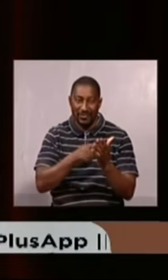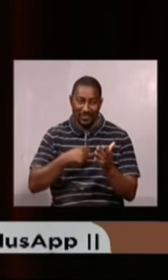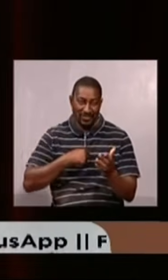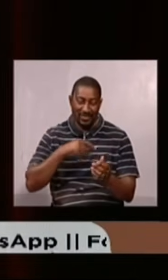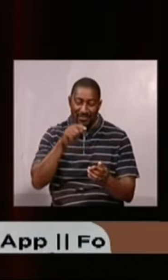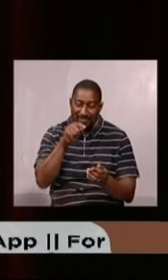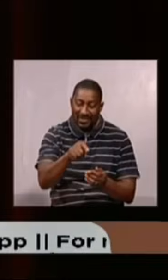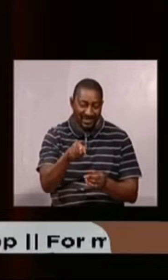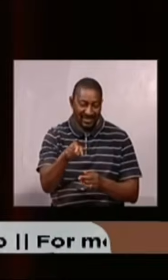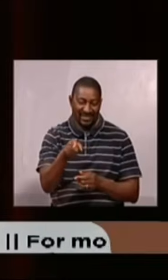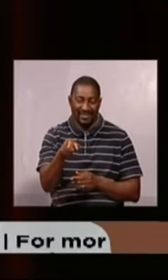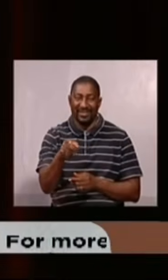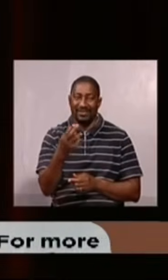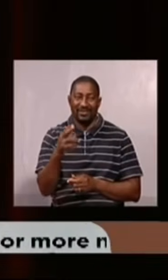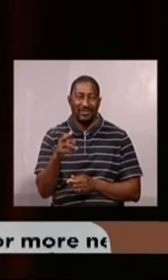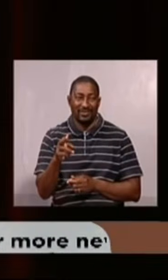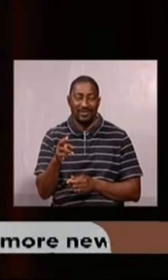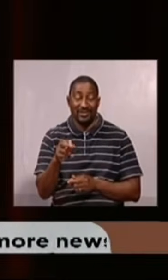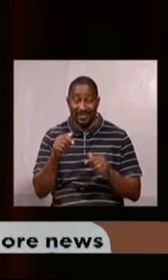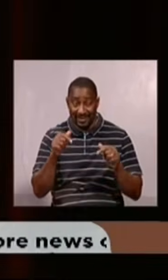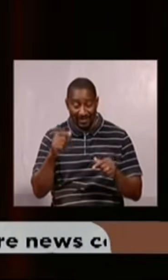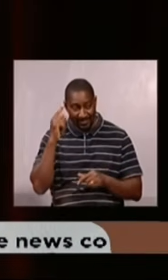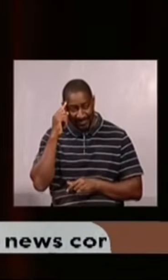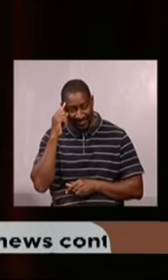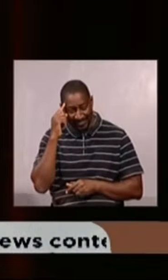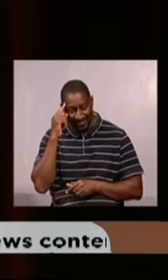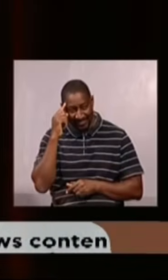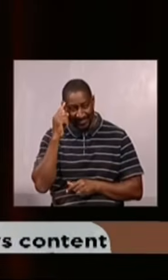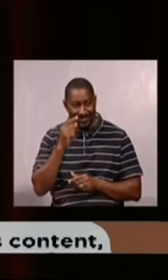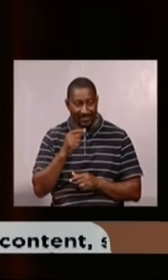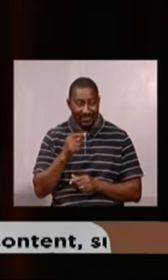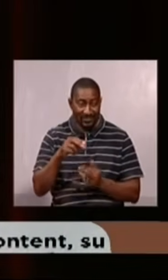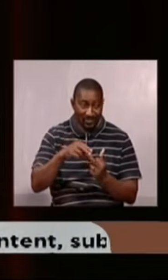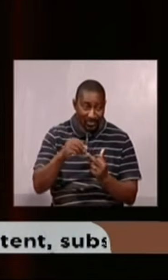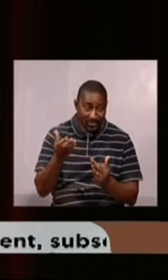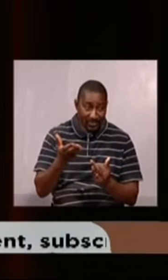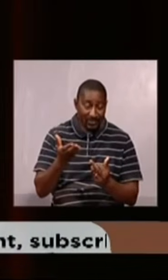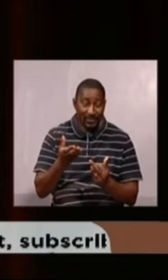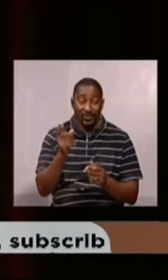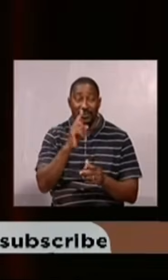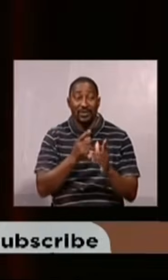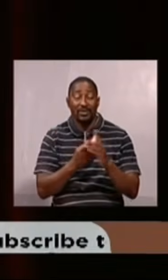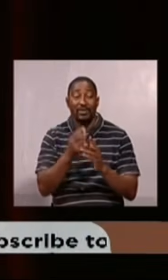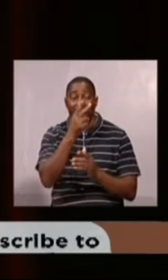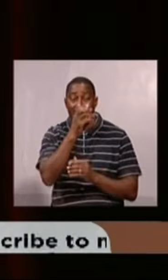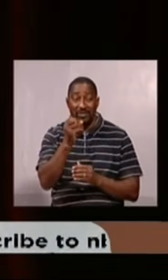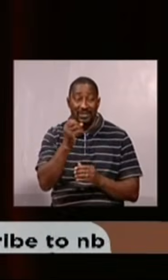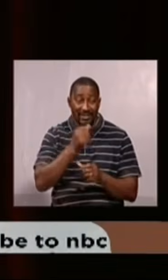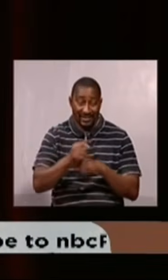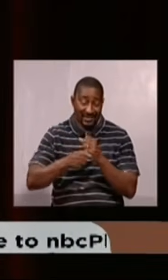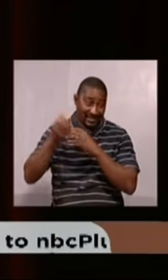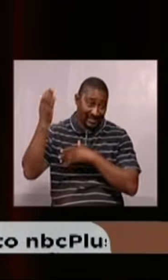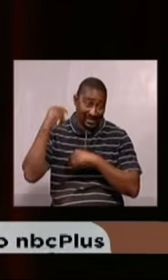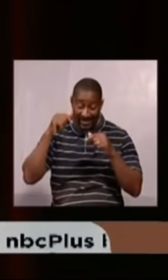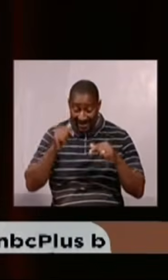I think consumers are also more picky because now we have options, now we have choices. What happened 10, 20 years ago when I voted, you now need to convince